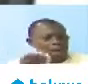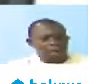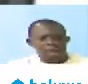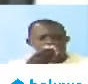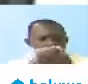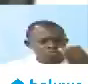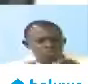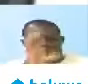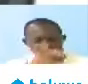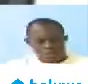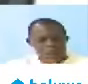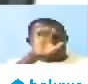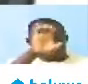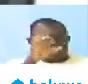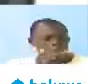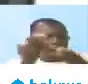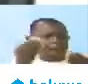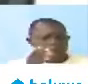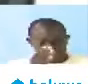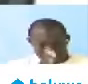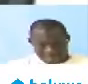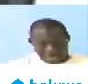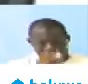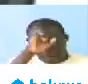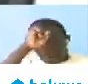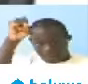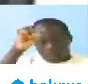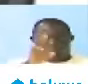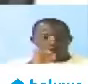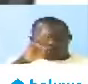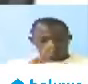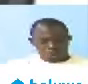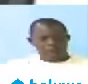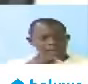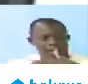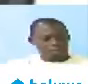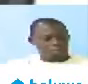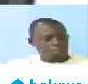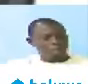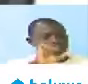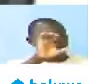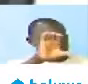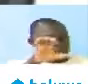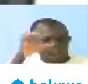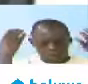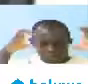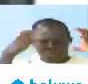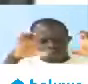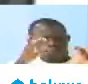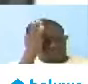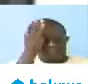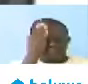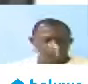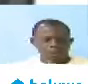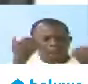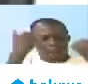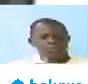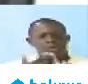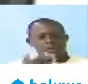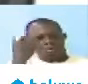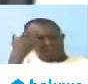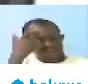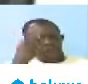they were not in good terms with the sitting presidents in their own countries. So their intention is to come to Mataba, do